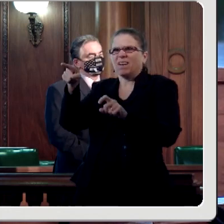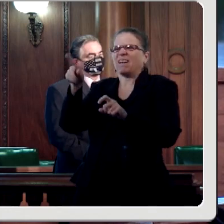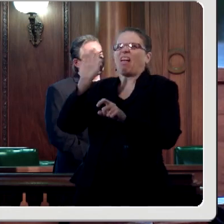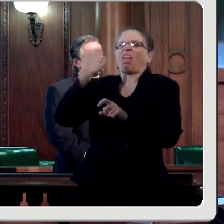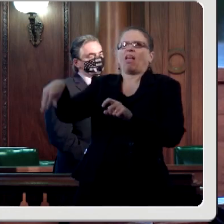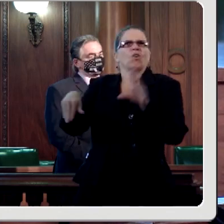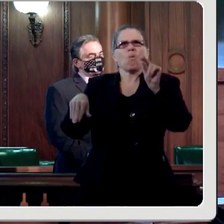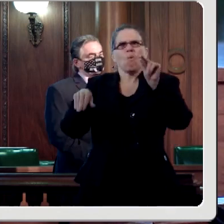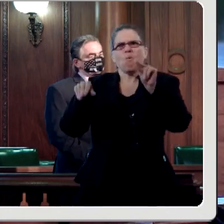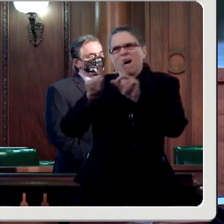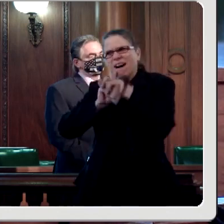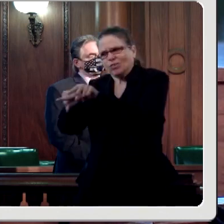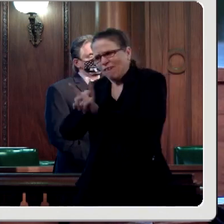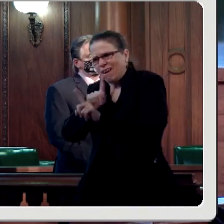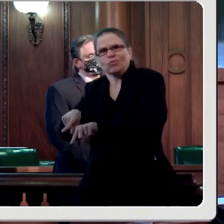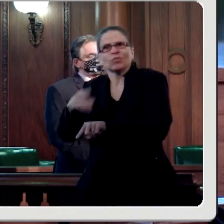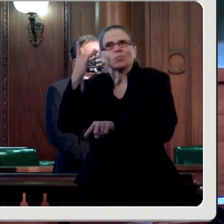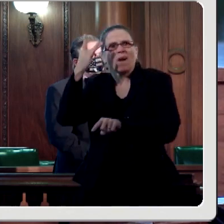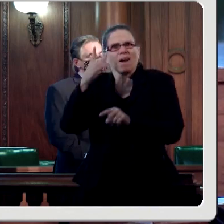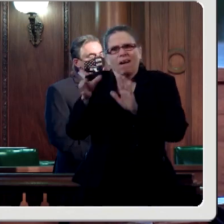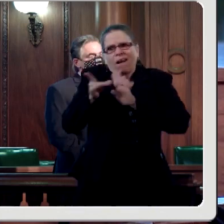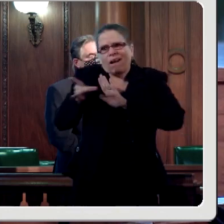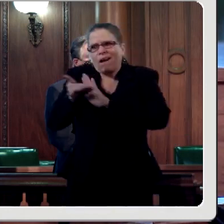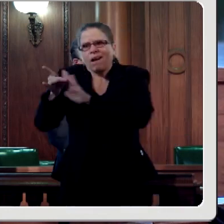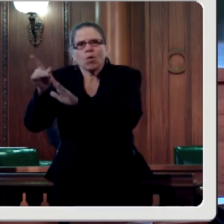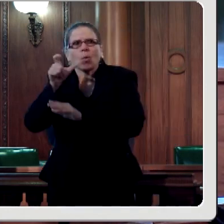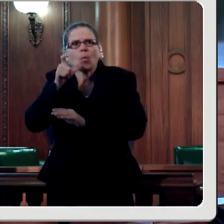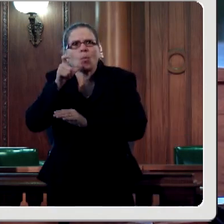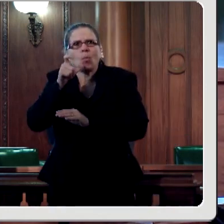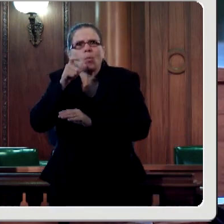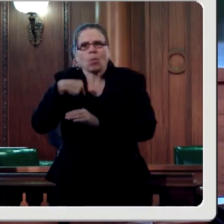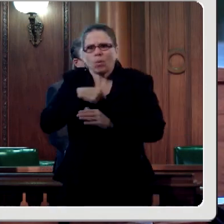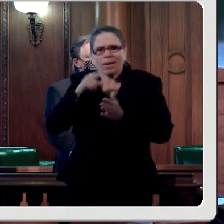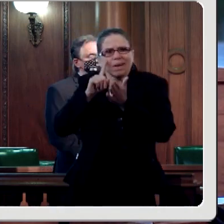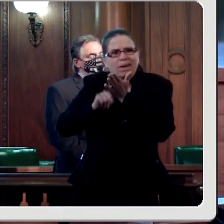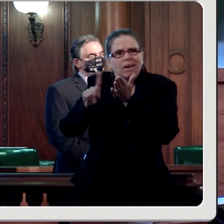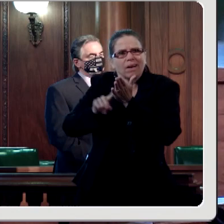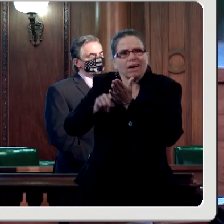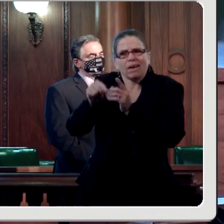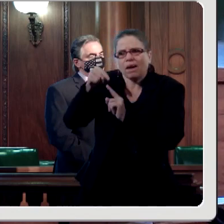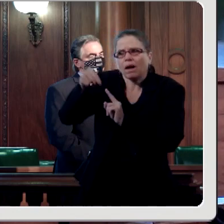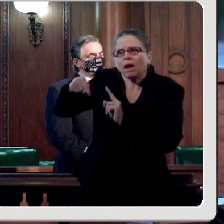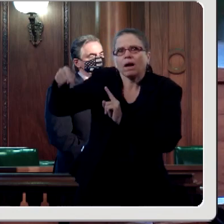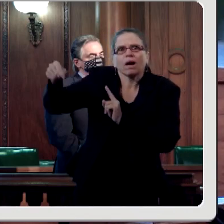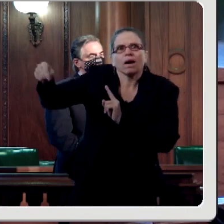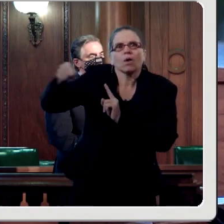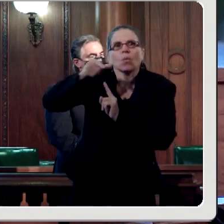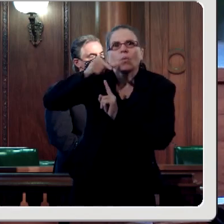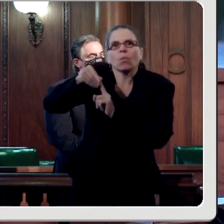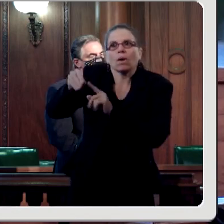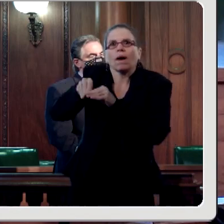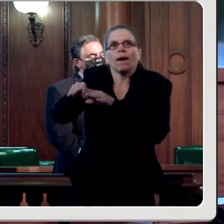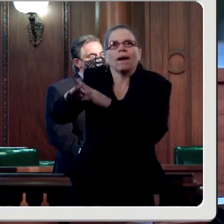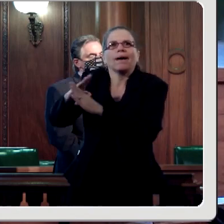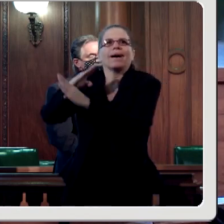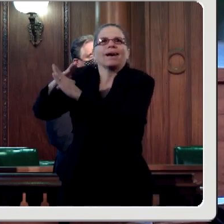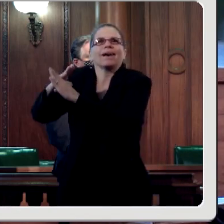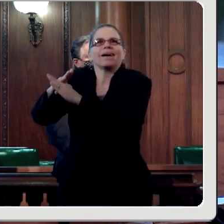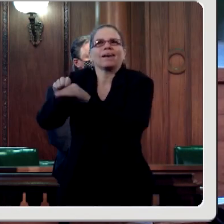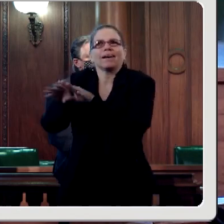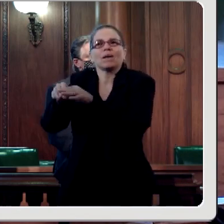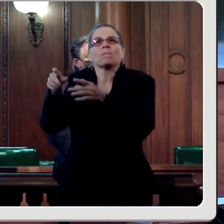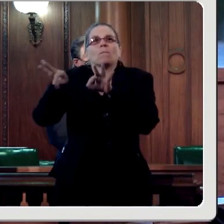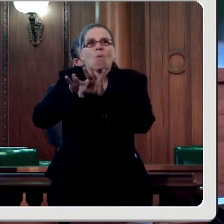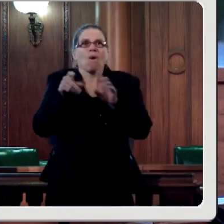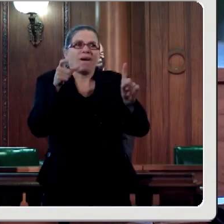Please isolate. Please quarantine if you are asked to do so for 14 days. The only